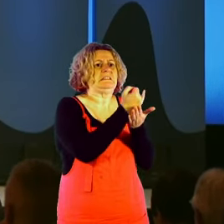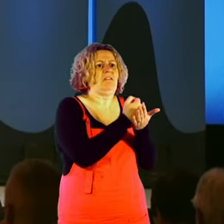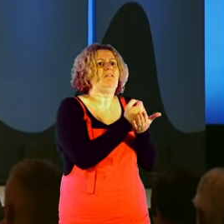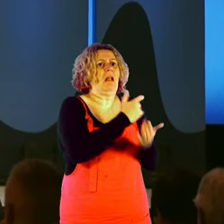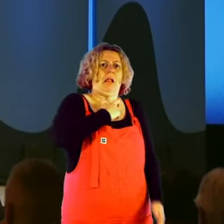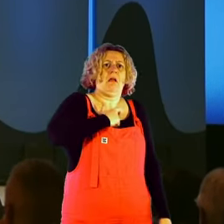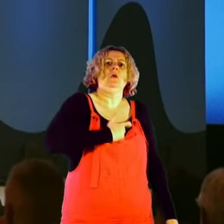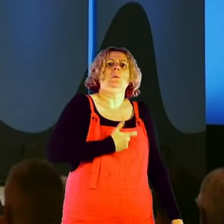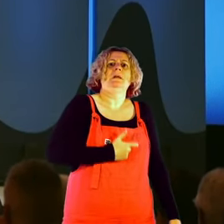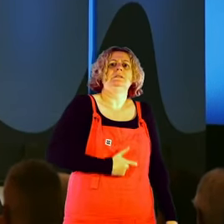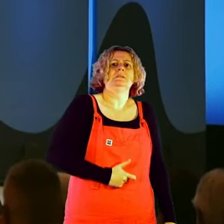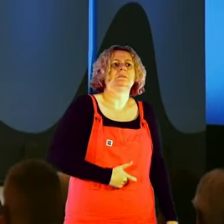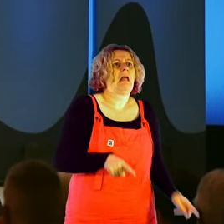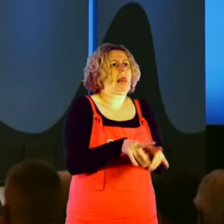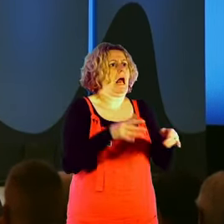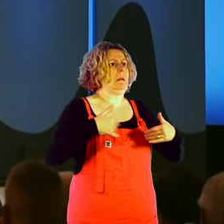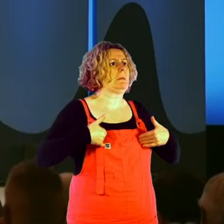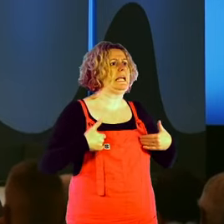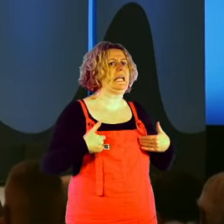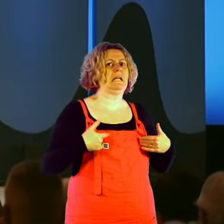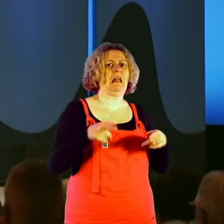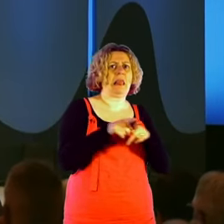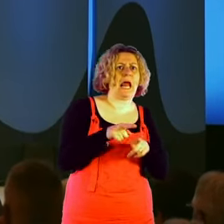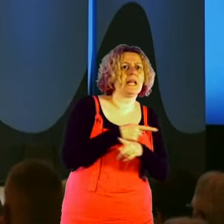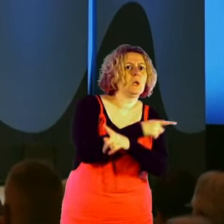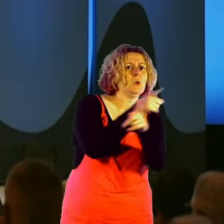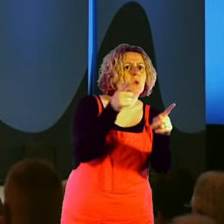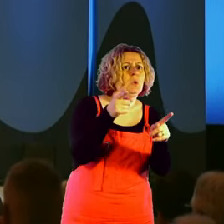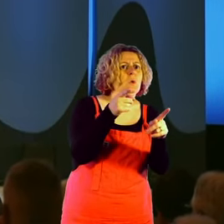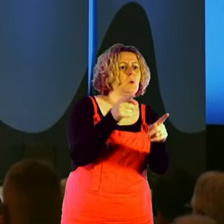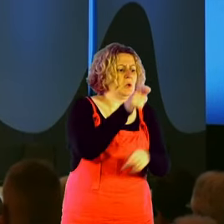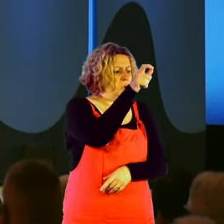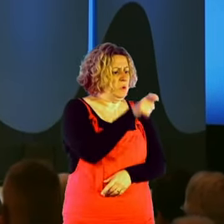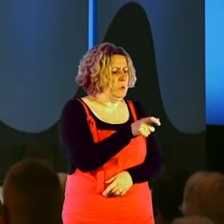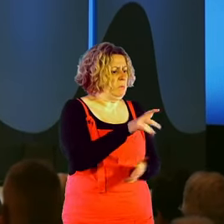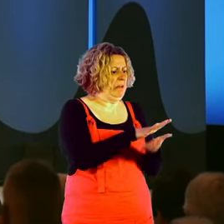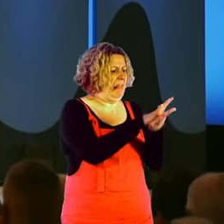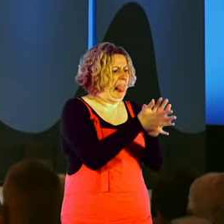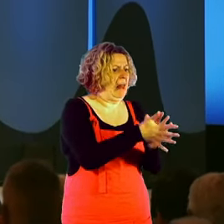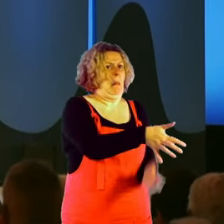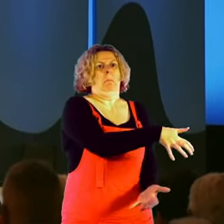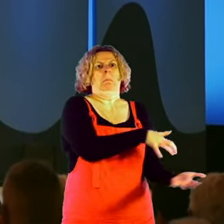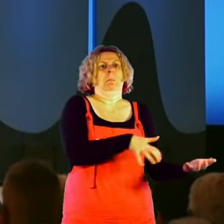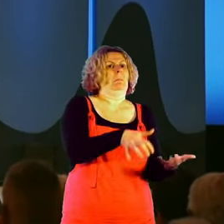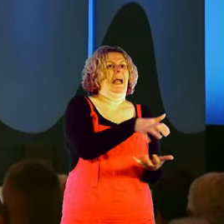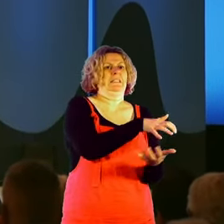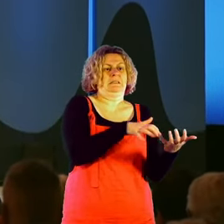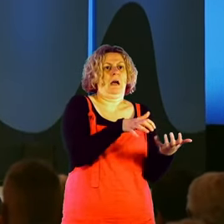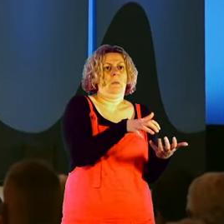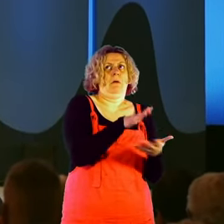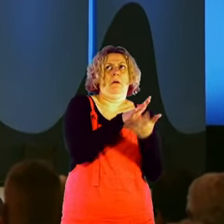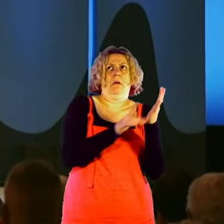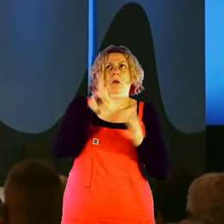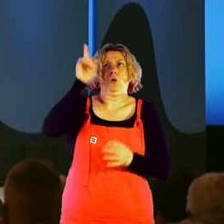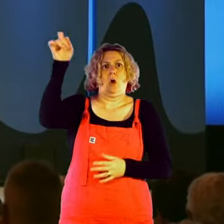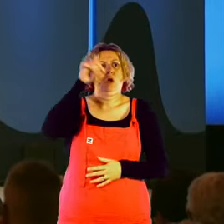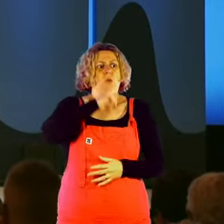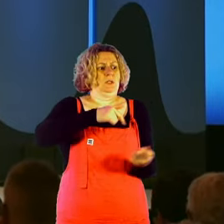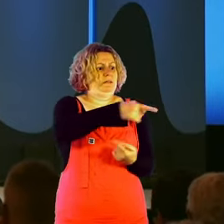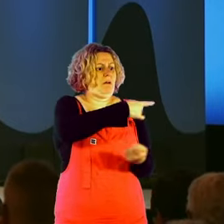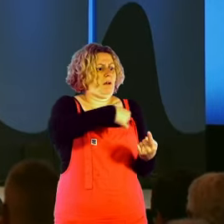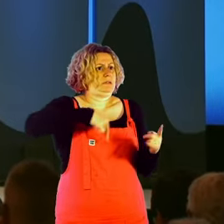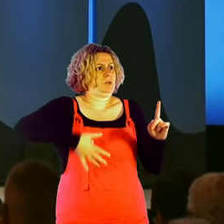he that he can even use people like you and me, messed up, to achieve his purposes in the